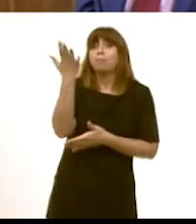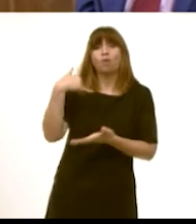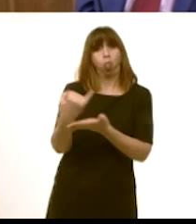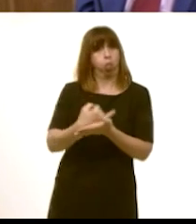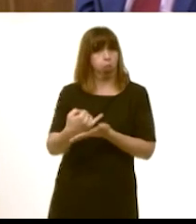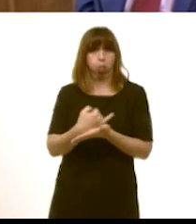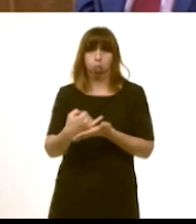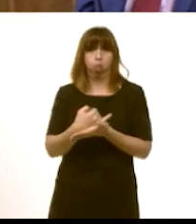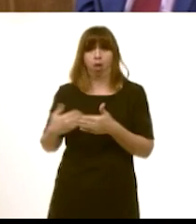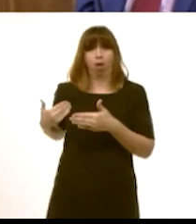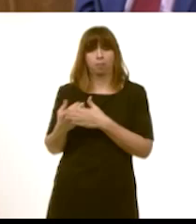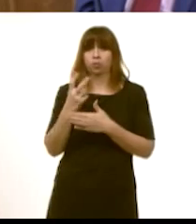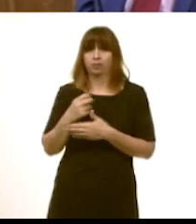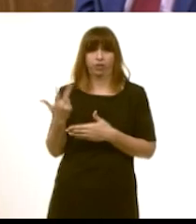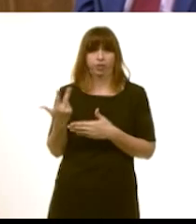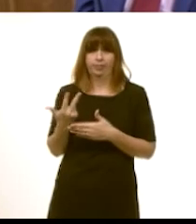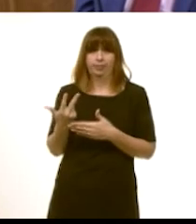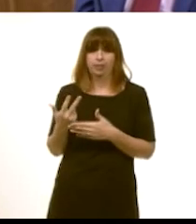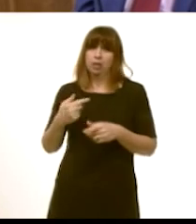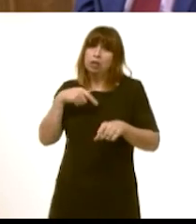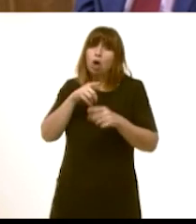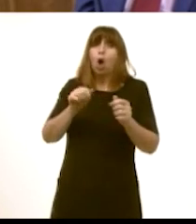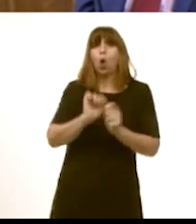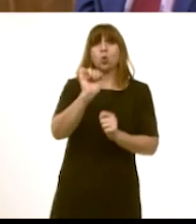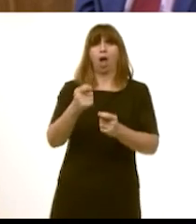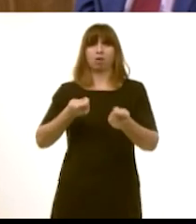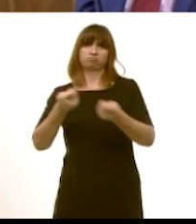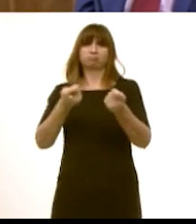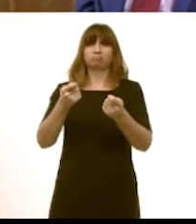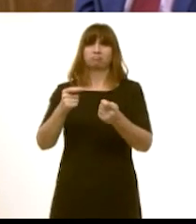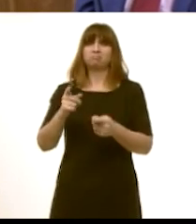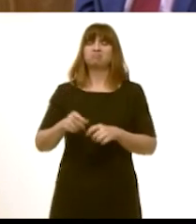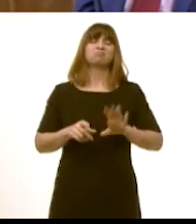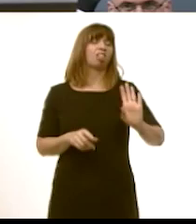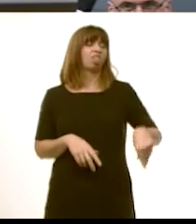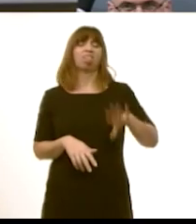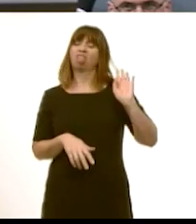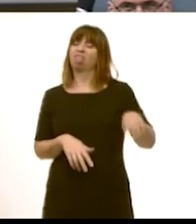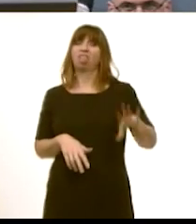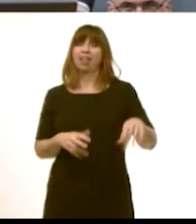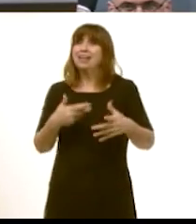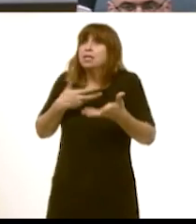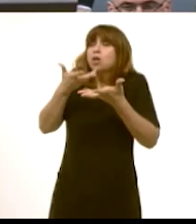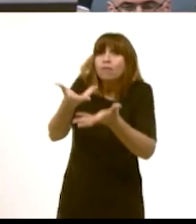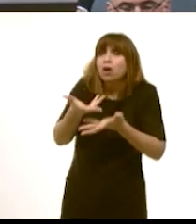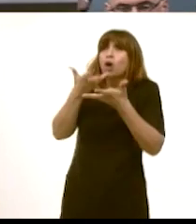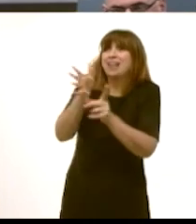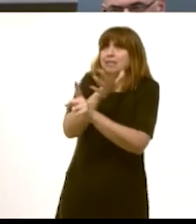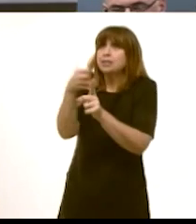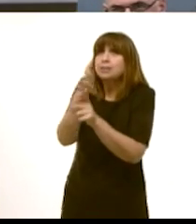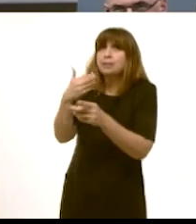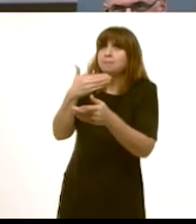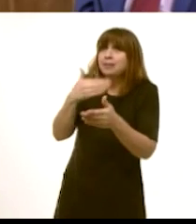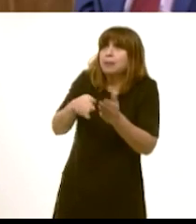2013. We tried to work with the owners. They were not interested. They were not interested. We offered them